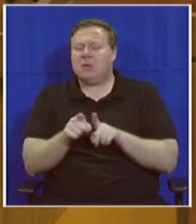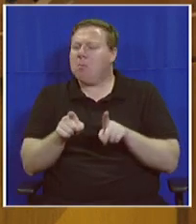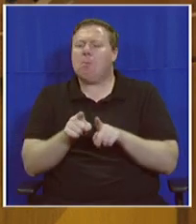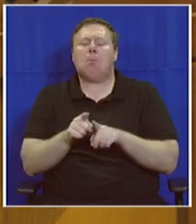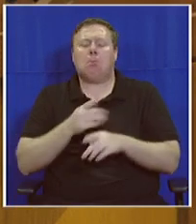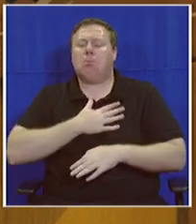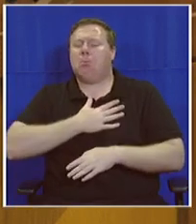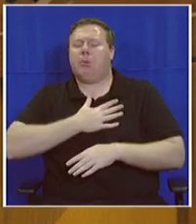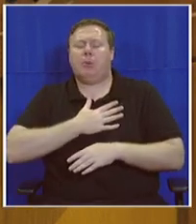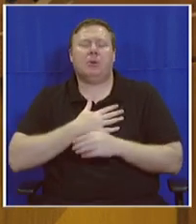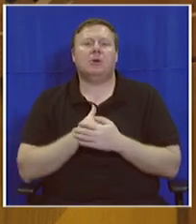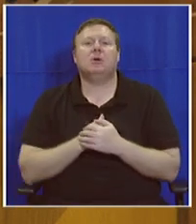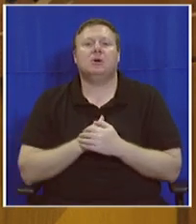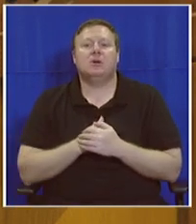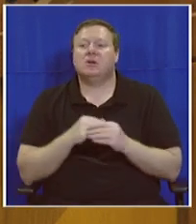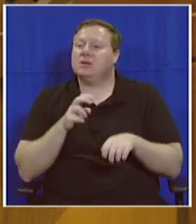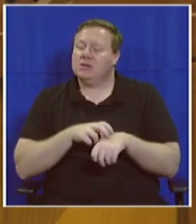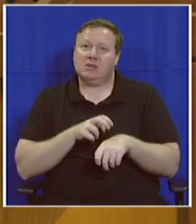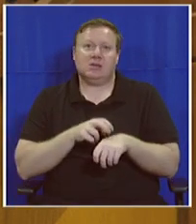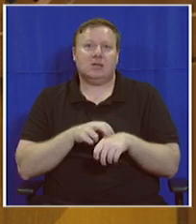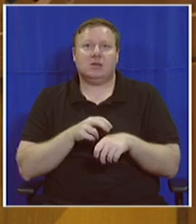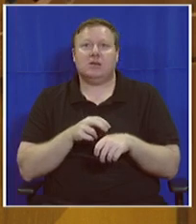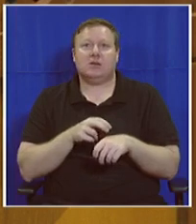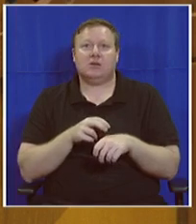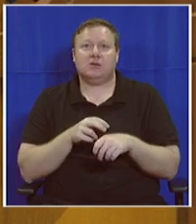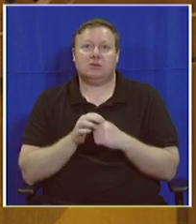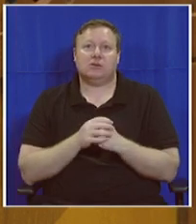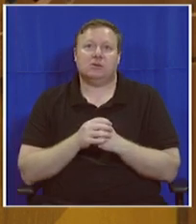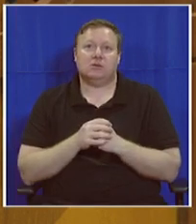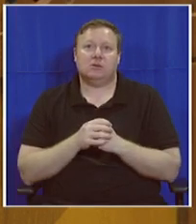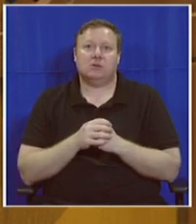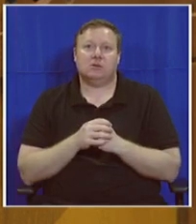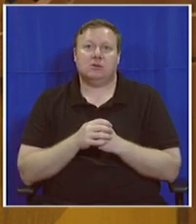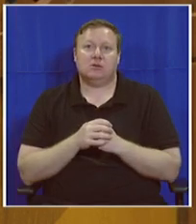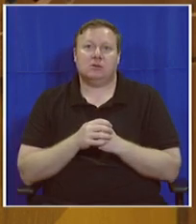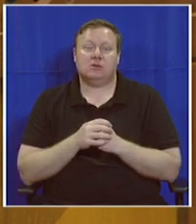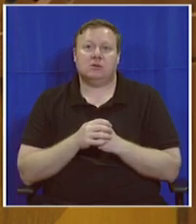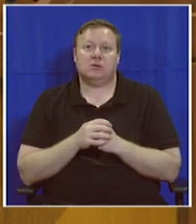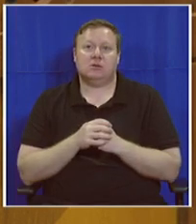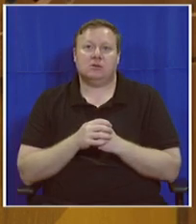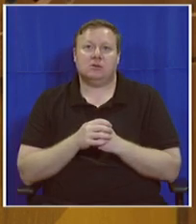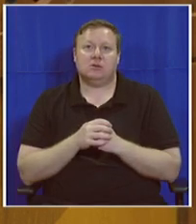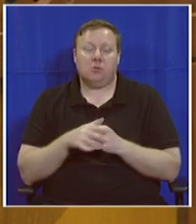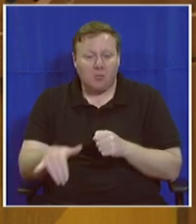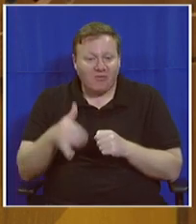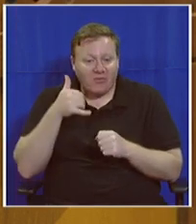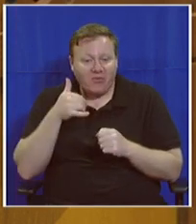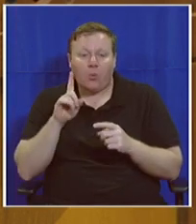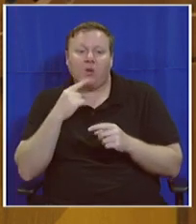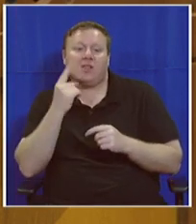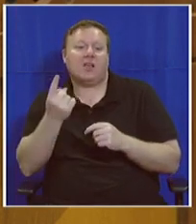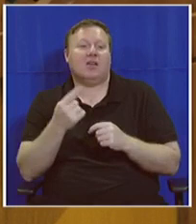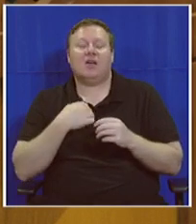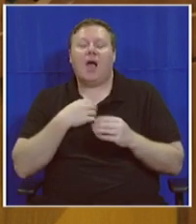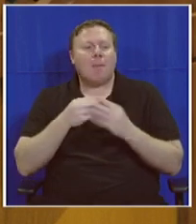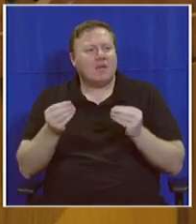the same way. We just have to pick up the phone and tell her what's been happening. I miss her hearing her